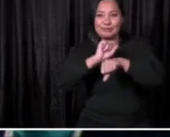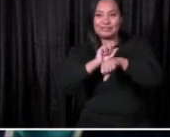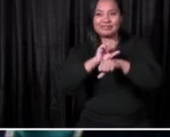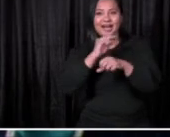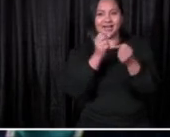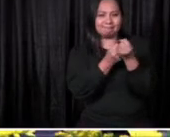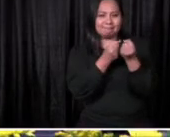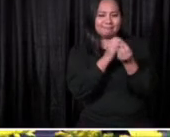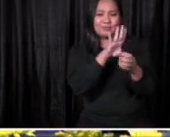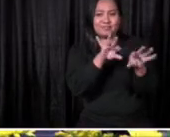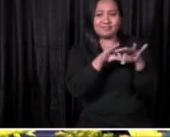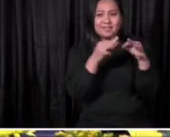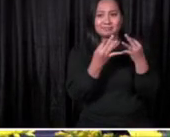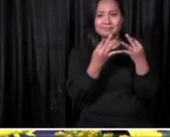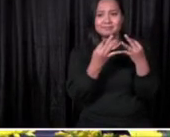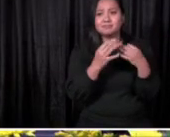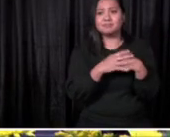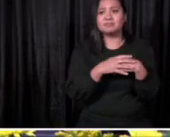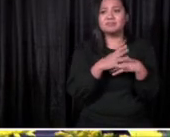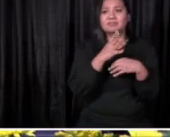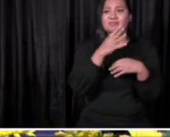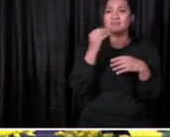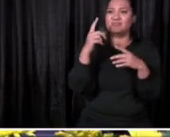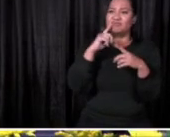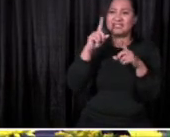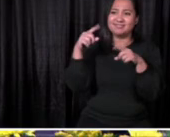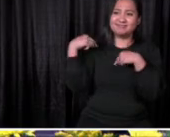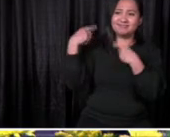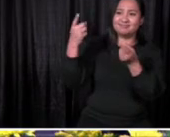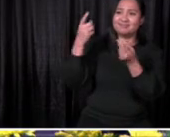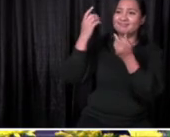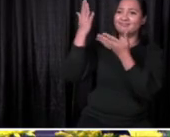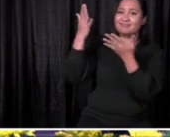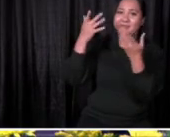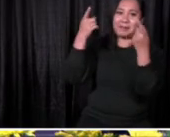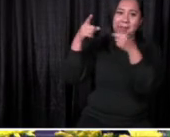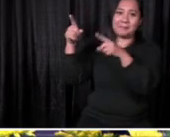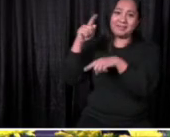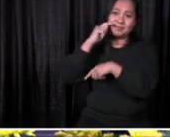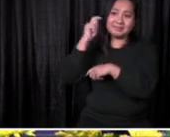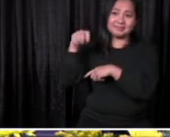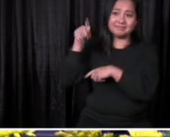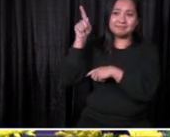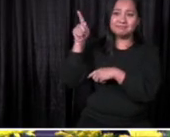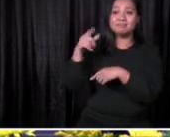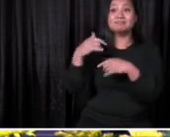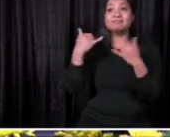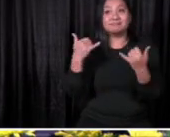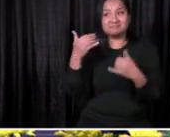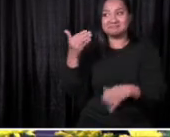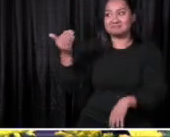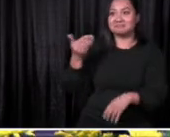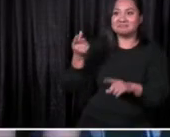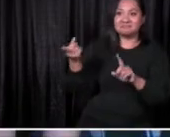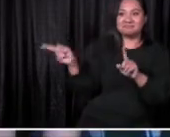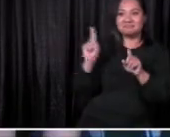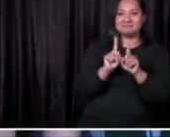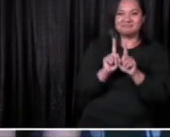the recent armed invasion in the Ukraine. Please join me in welcoming Hannah to the podium.